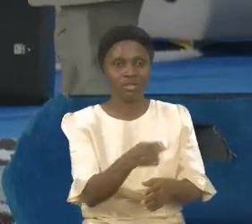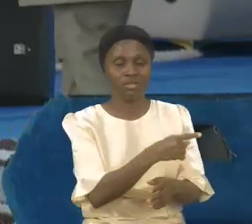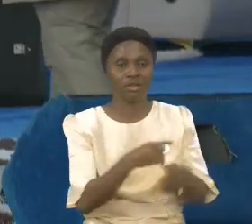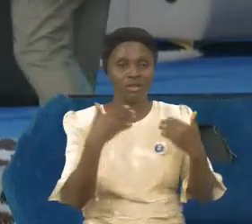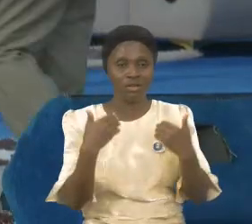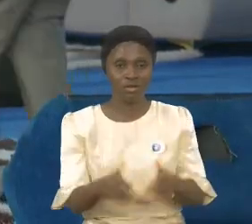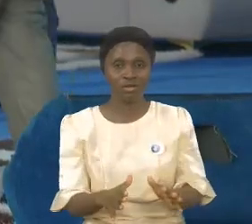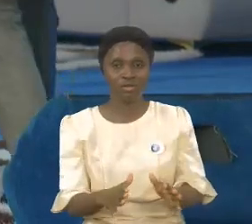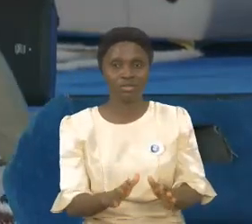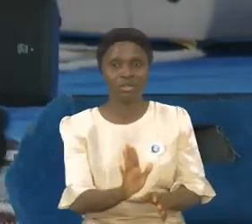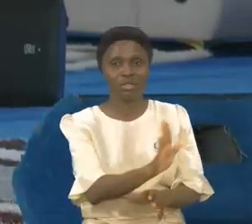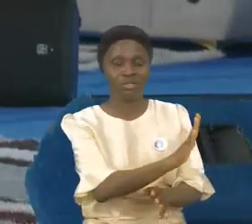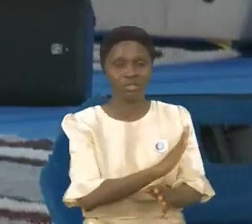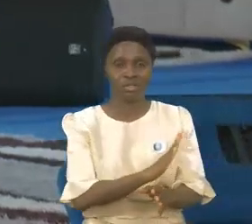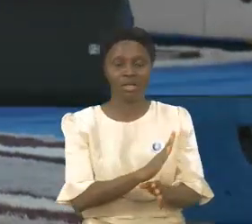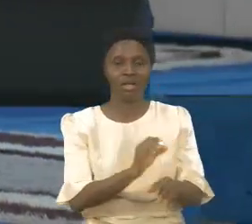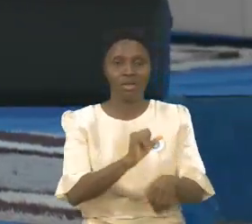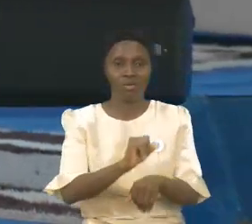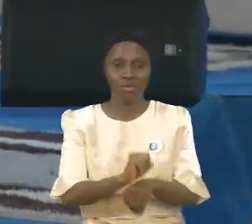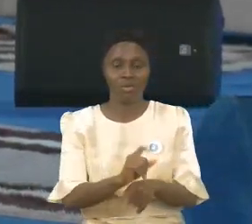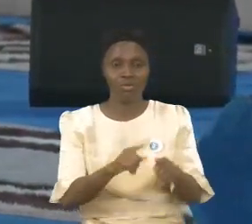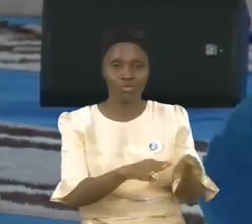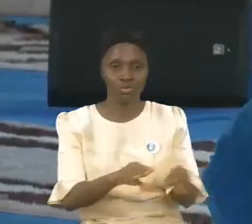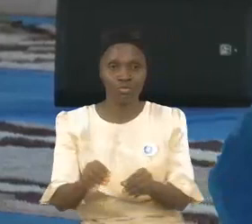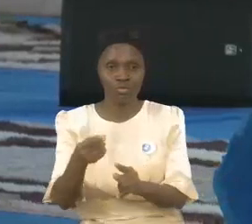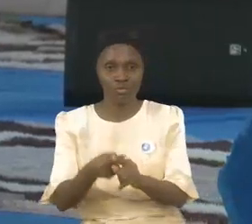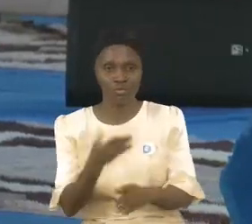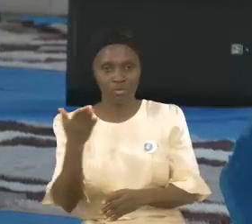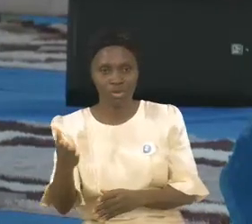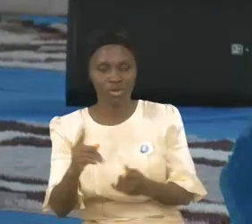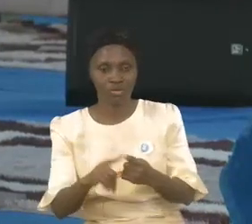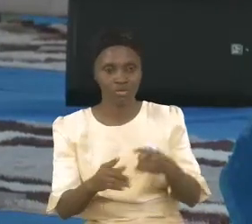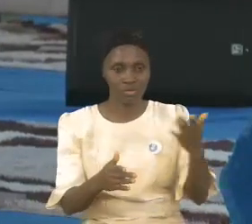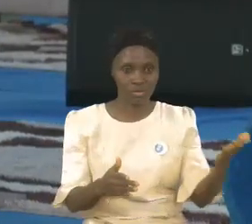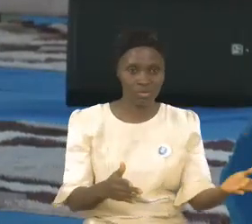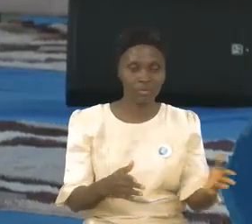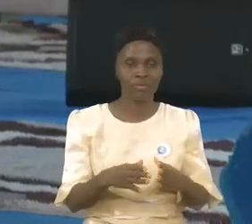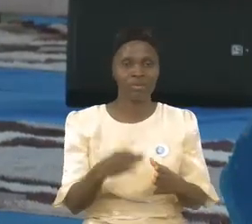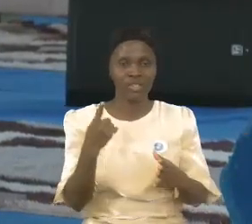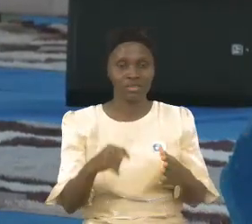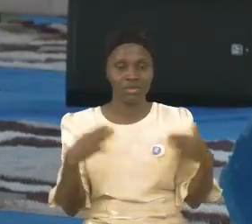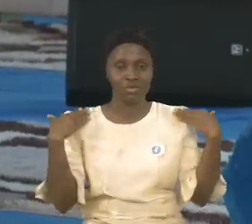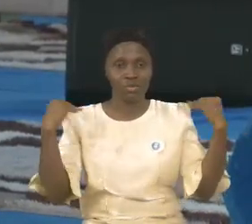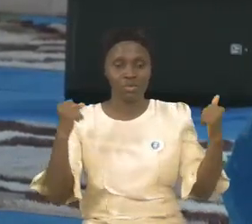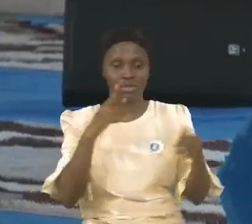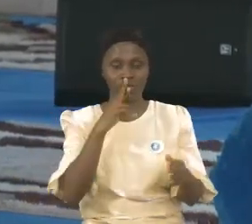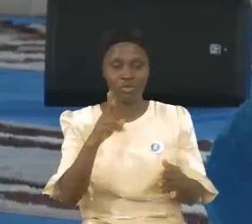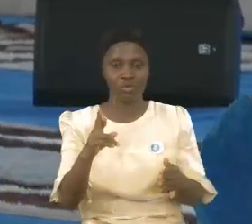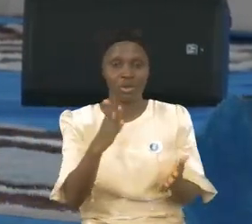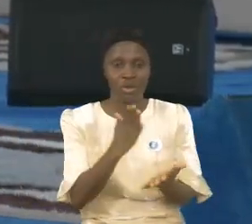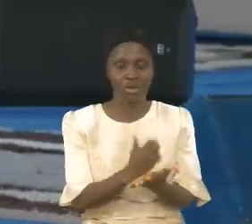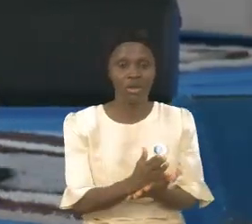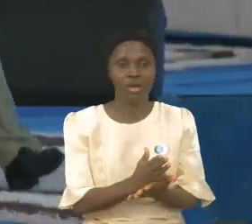they lost their agility to move from here and there. The wings were plucked up, and it